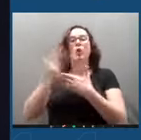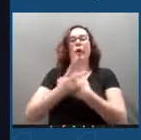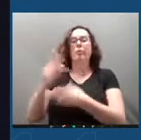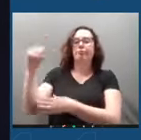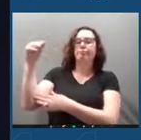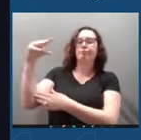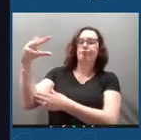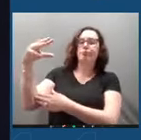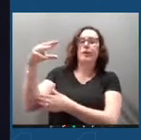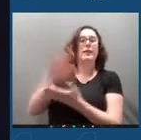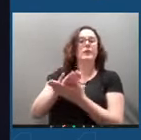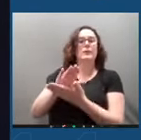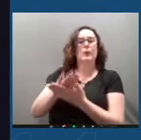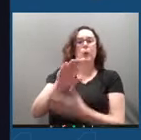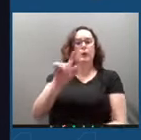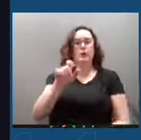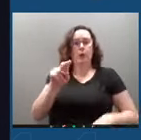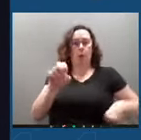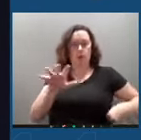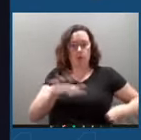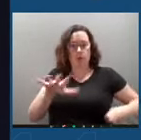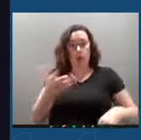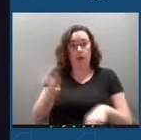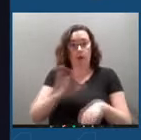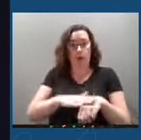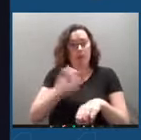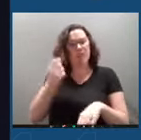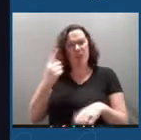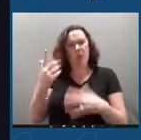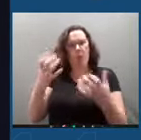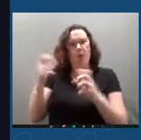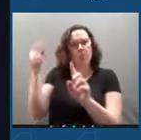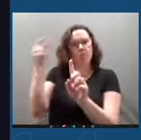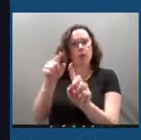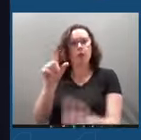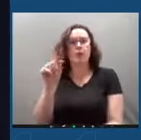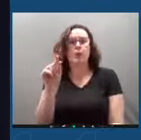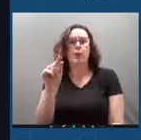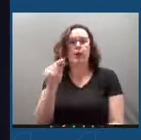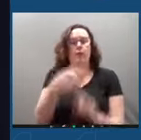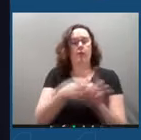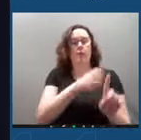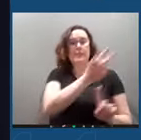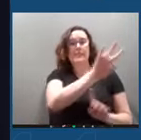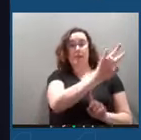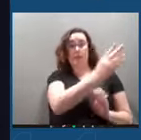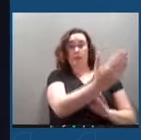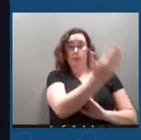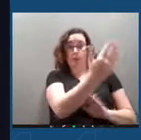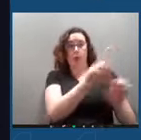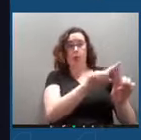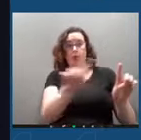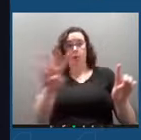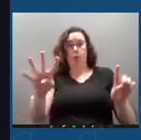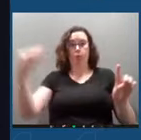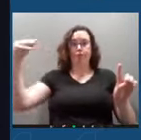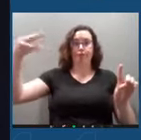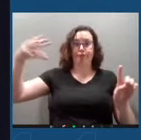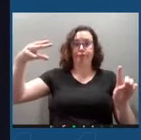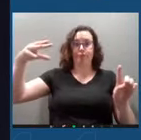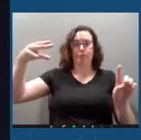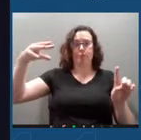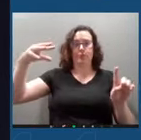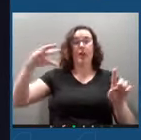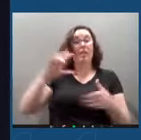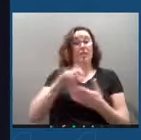on. We were fighting then for 20 cameras to be operational from 7 a.m. to 4 p.m. It was 9 years